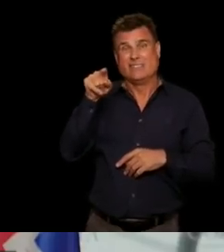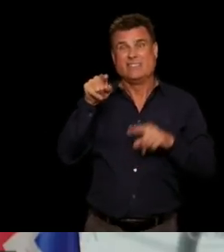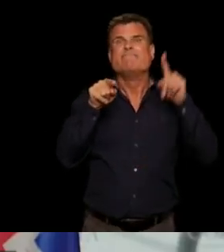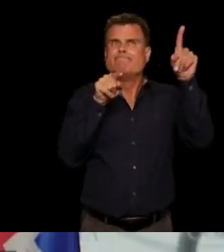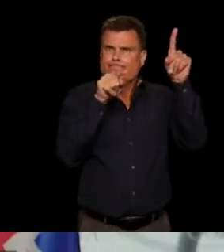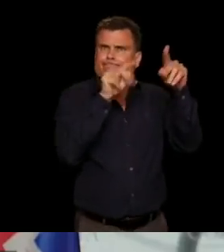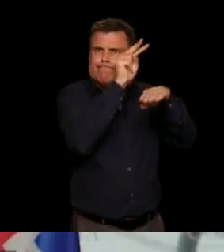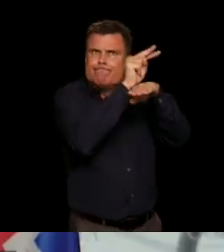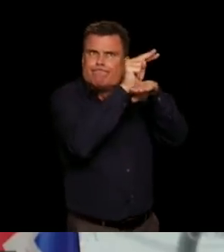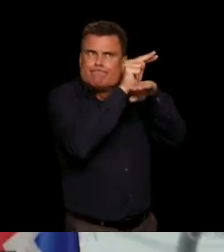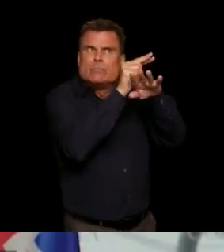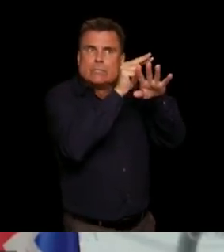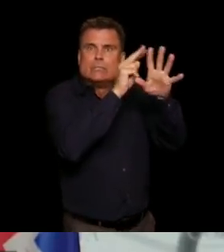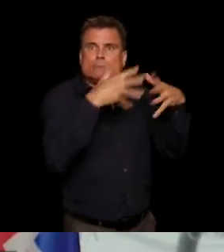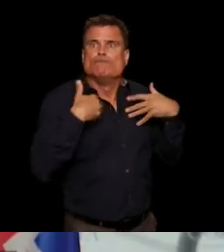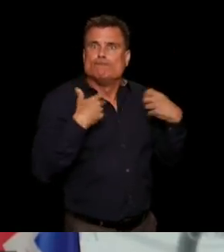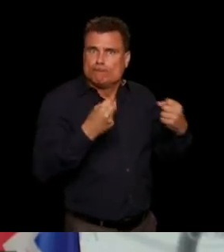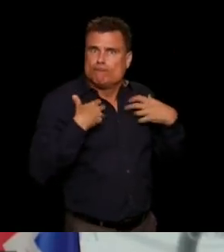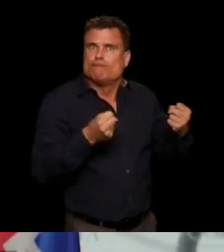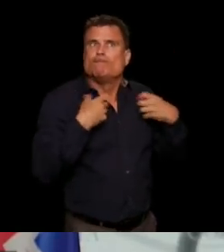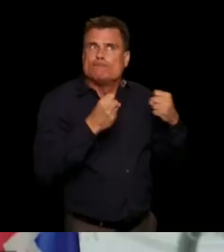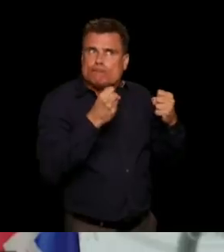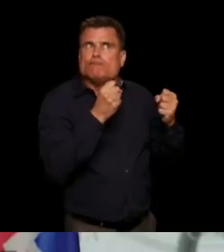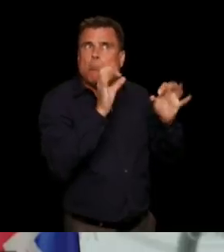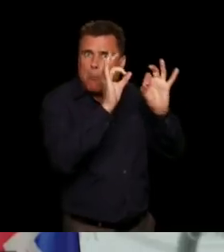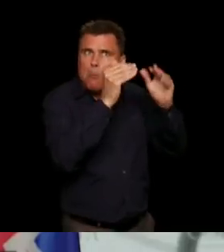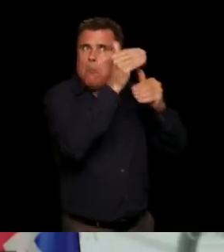Public health will continue to monitor for potential new